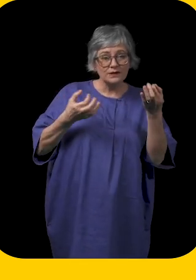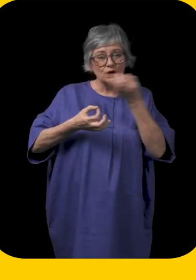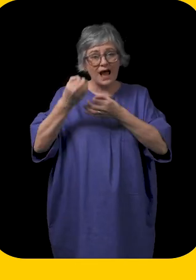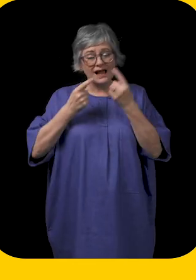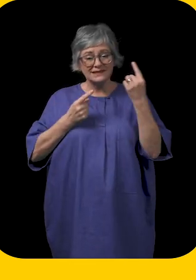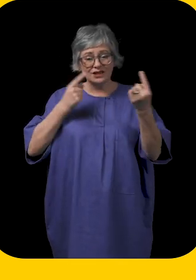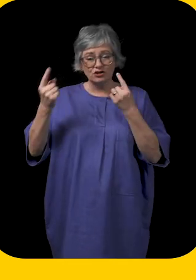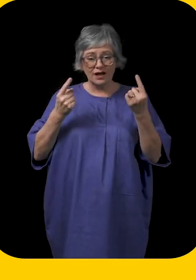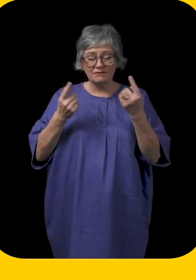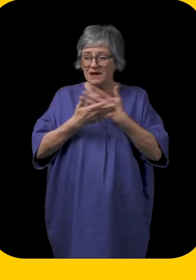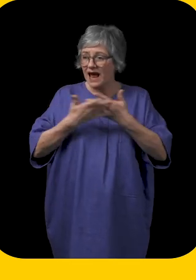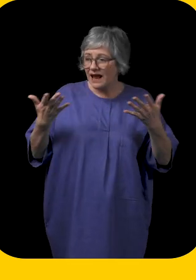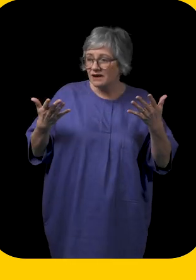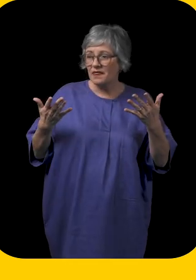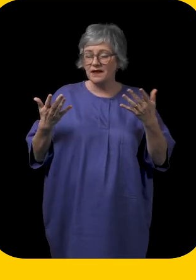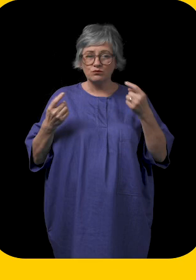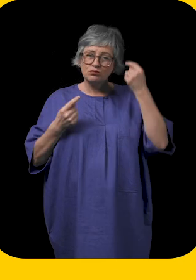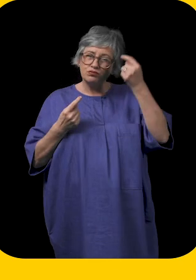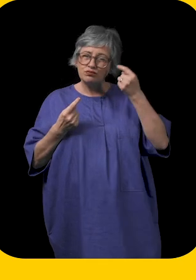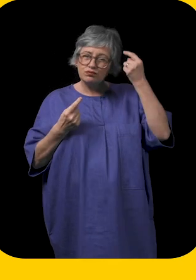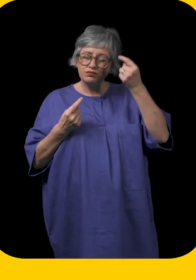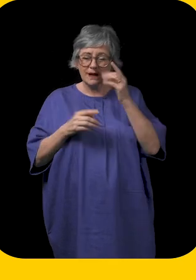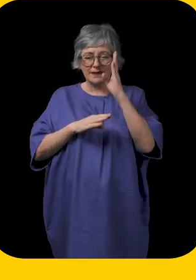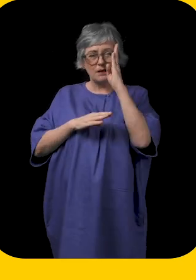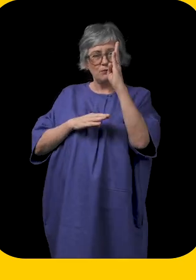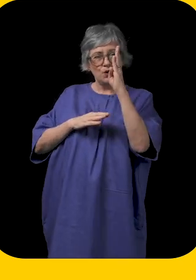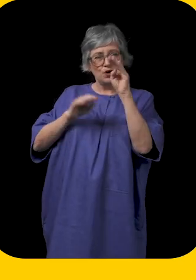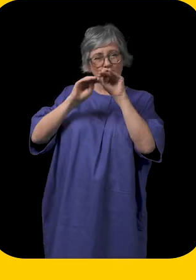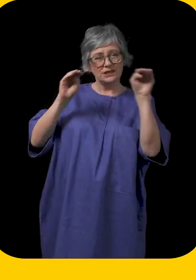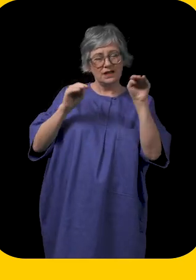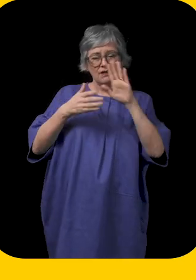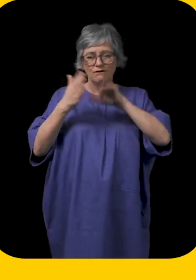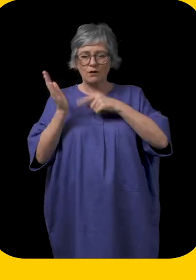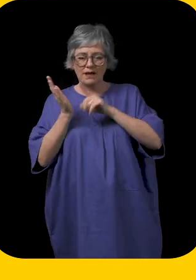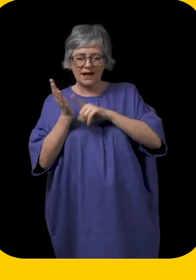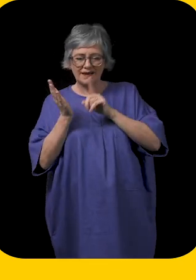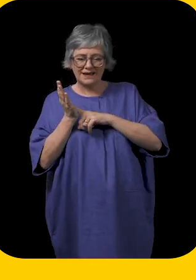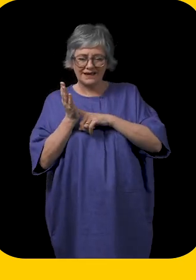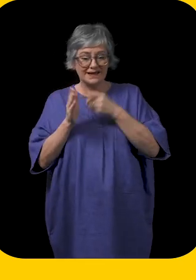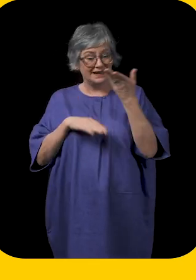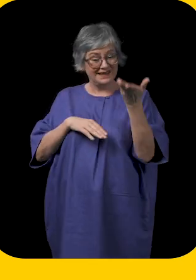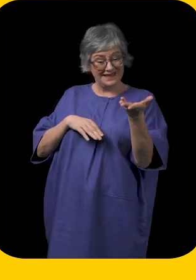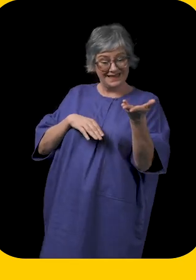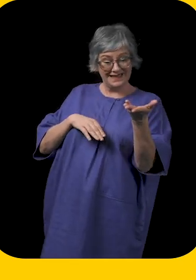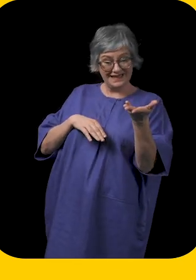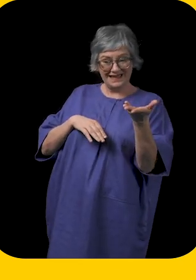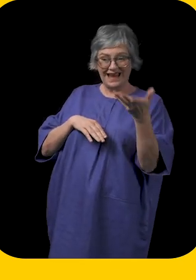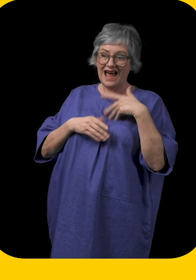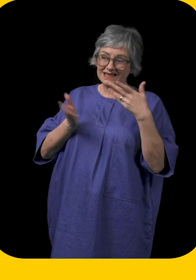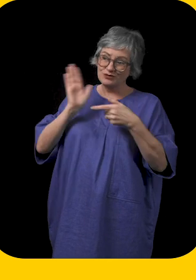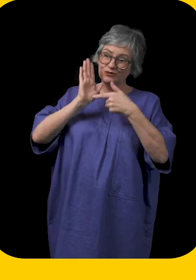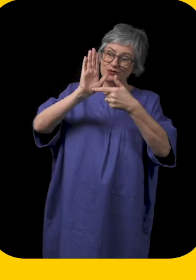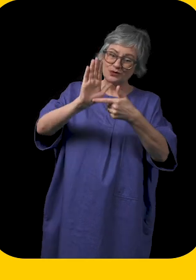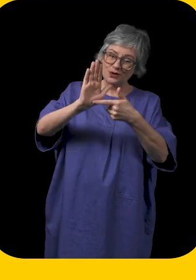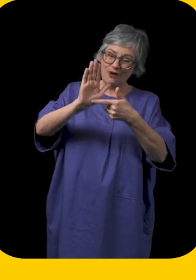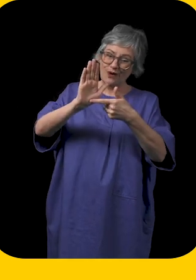end. I'm curious, is there anything that you'd like to ask each other? Anything you're curious about each other's writing? I know there's a book on your shelf, Nadine, from